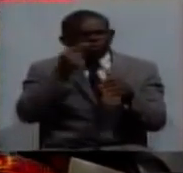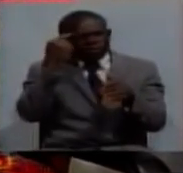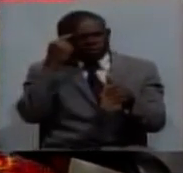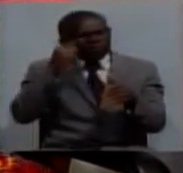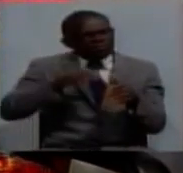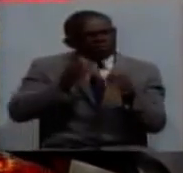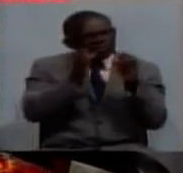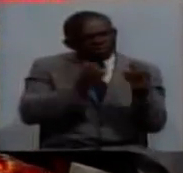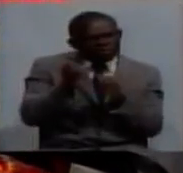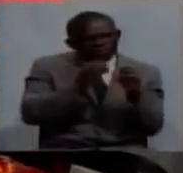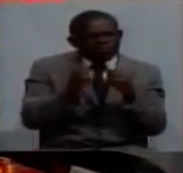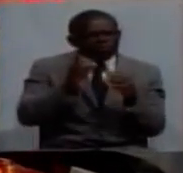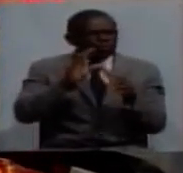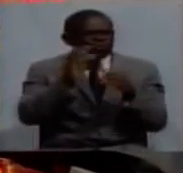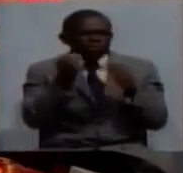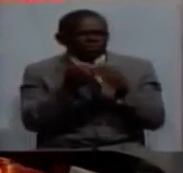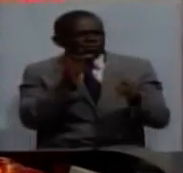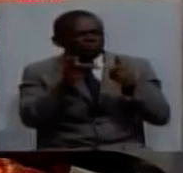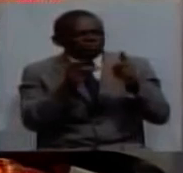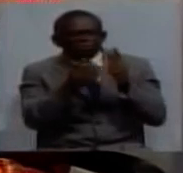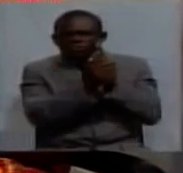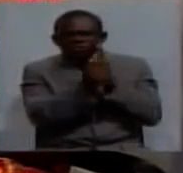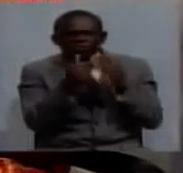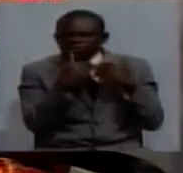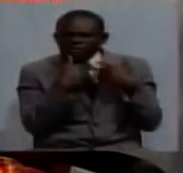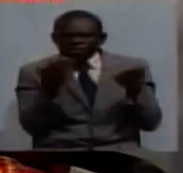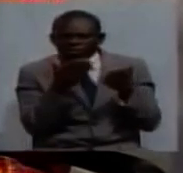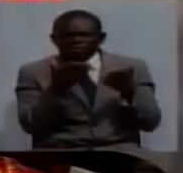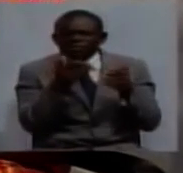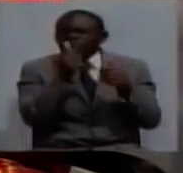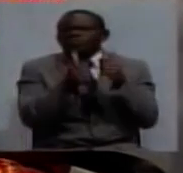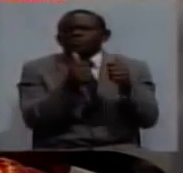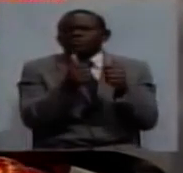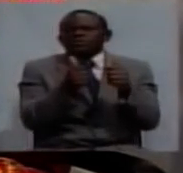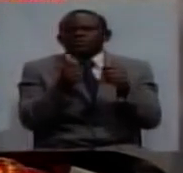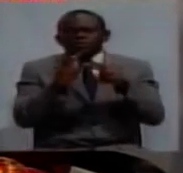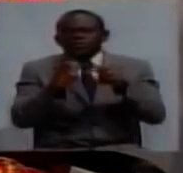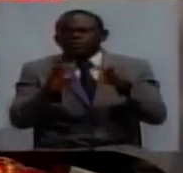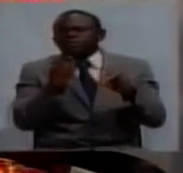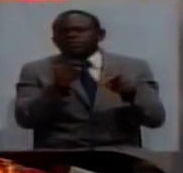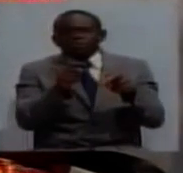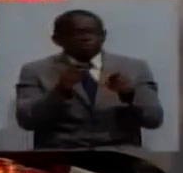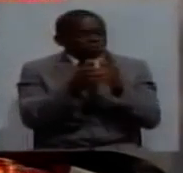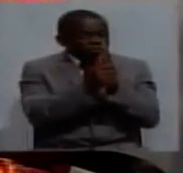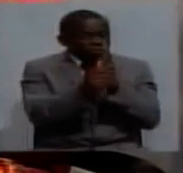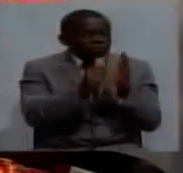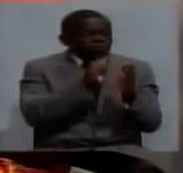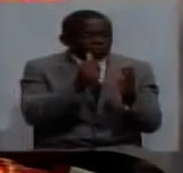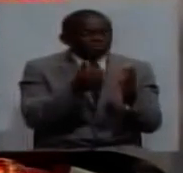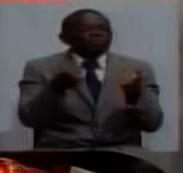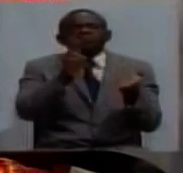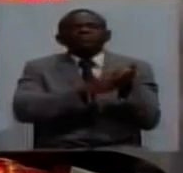be lack of skills in the people that we're supposed to be implementing. That calls then for retraining and reskilling the people you're working